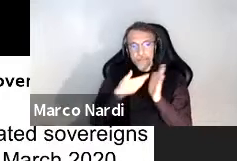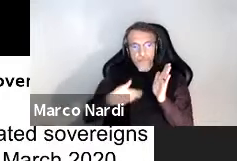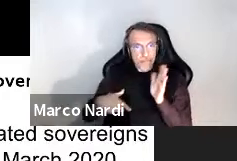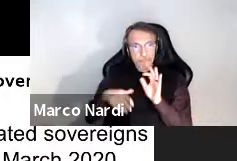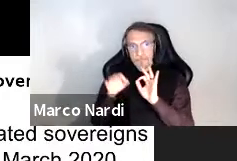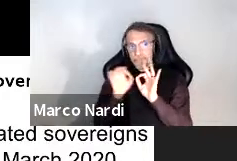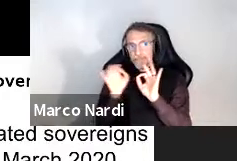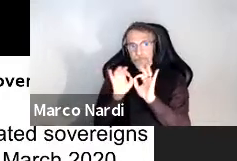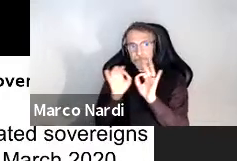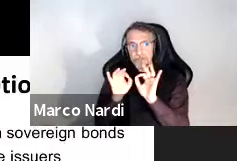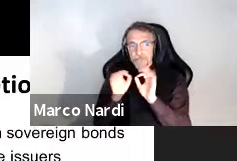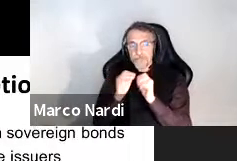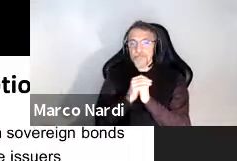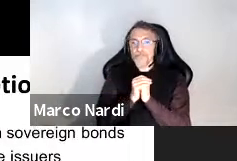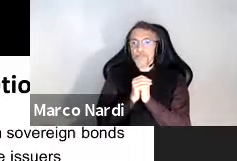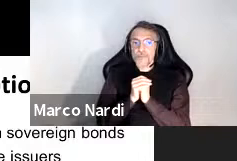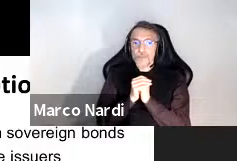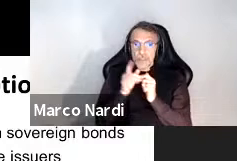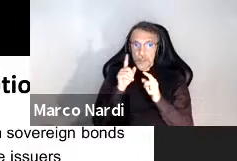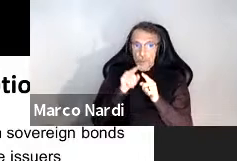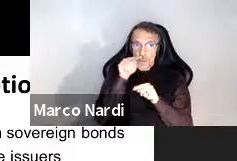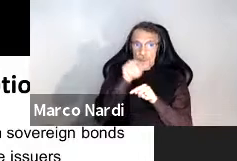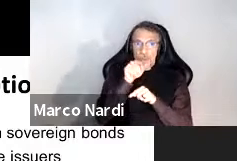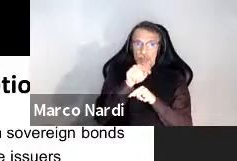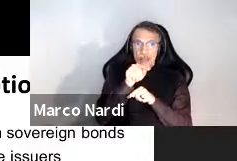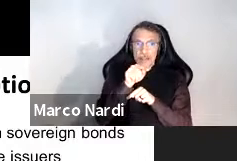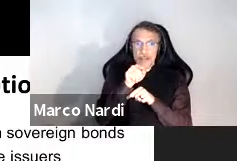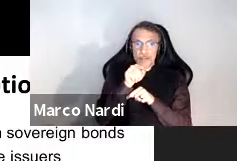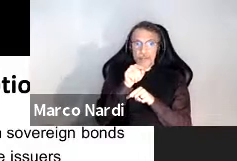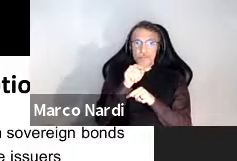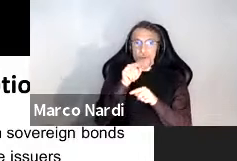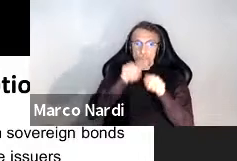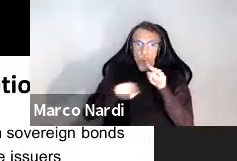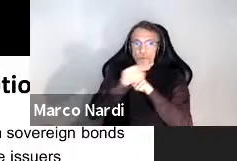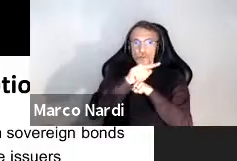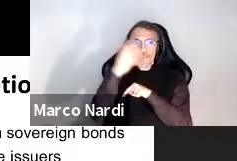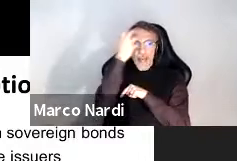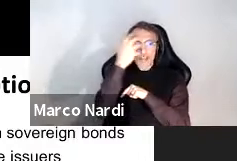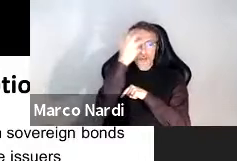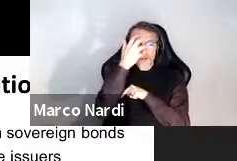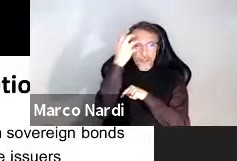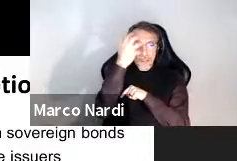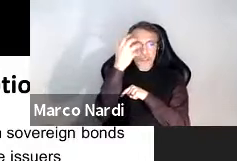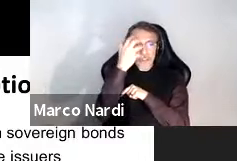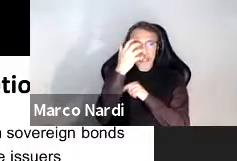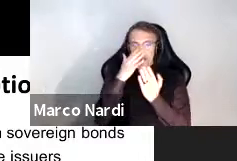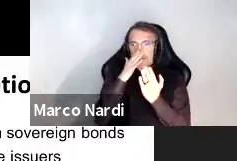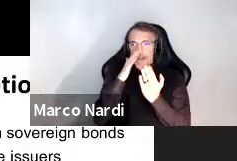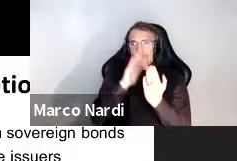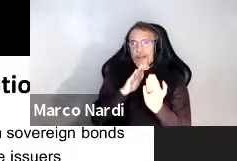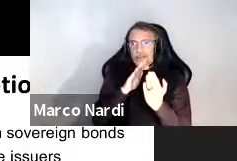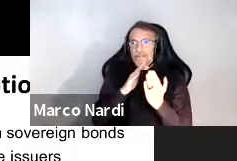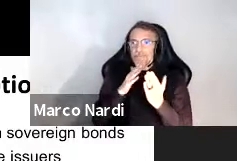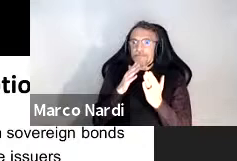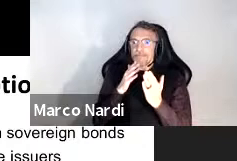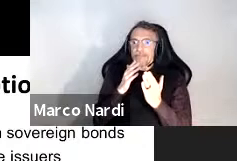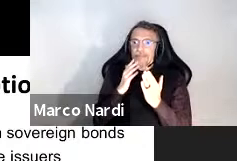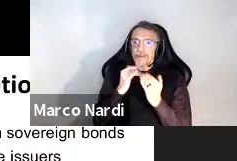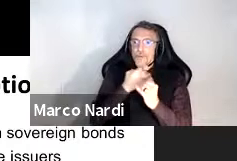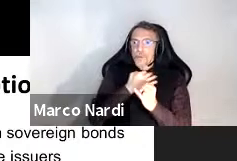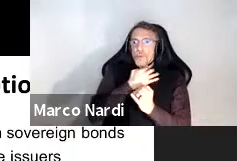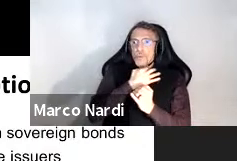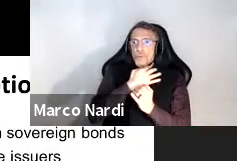Africa country. And that means that most of those countries are facing increasing high cost